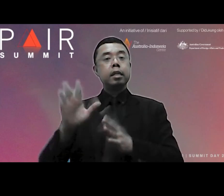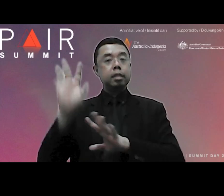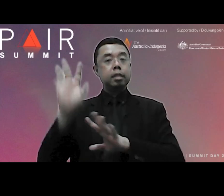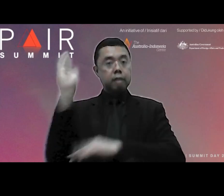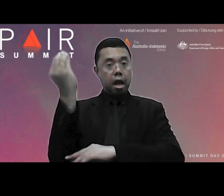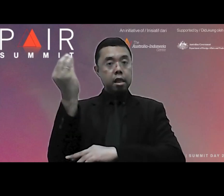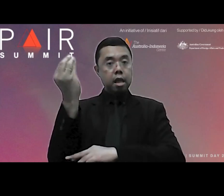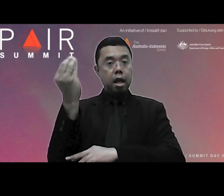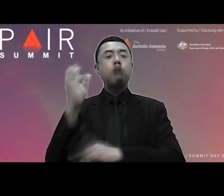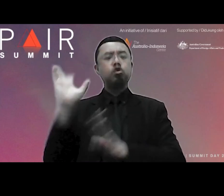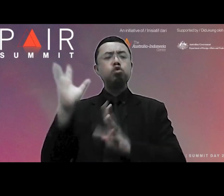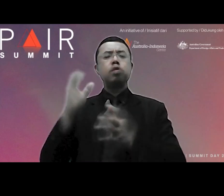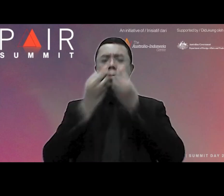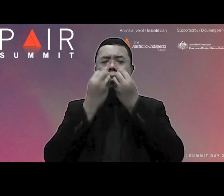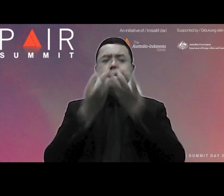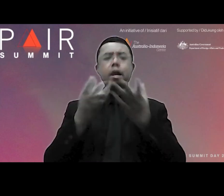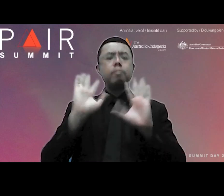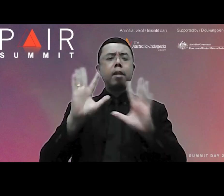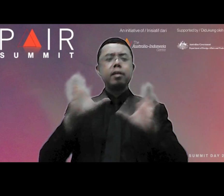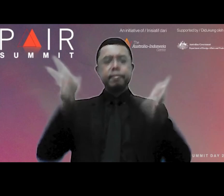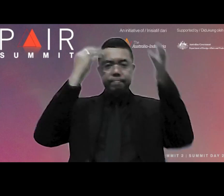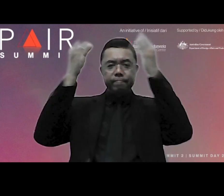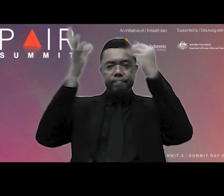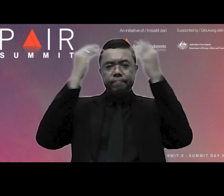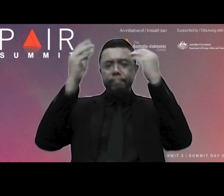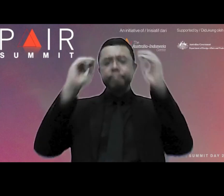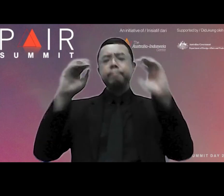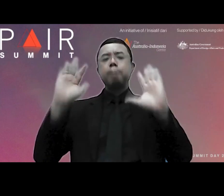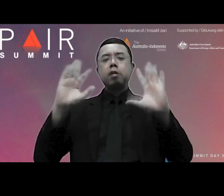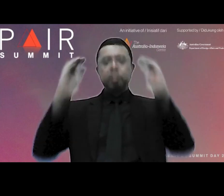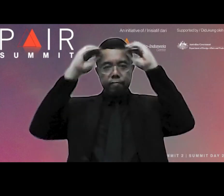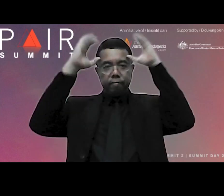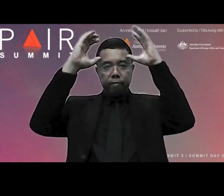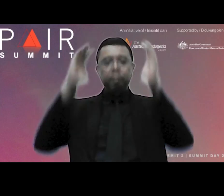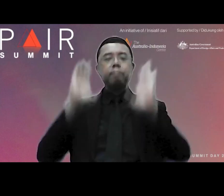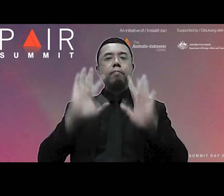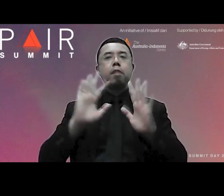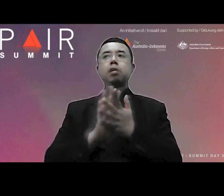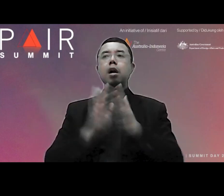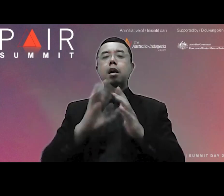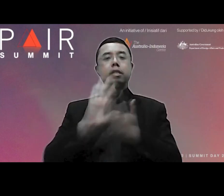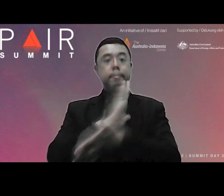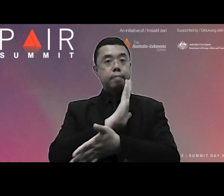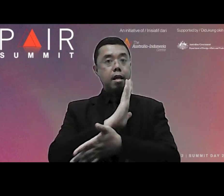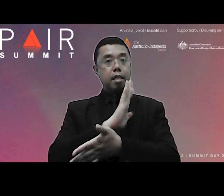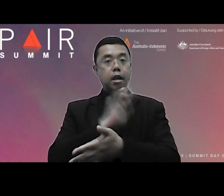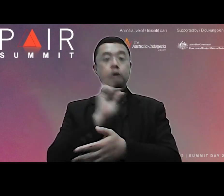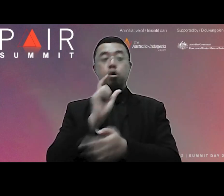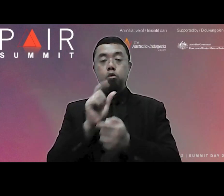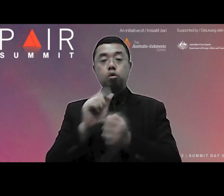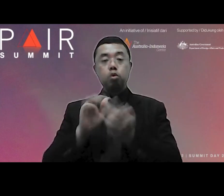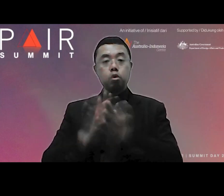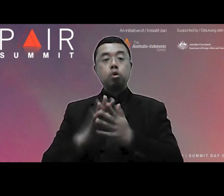we know that there are certainly, we think, further opportunities for Indonesia and Australian health sector businesses and other partners to